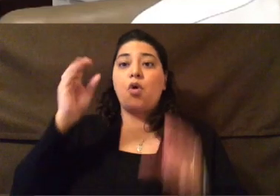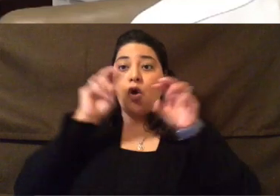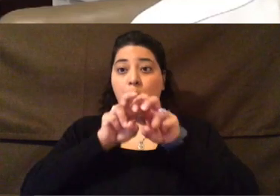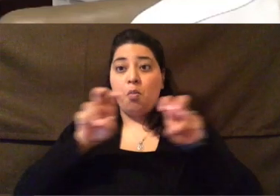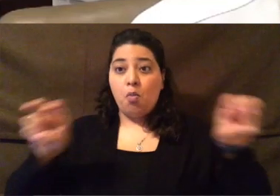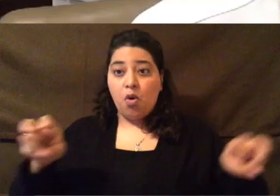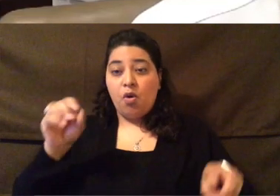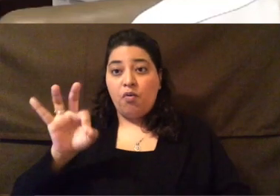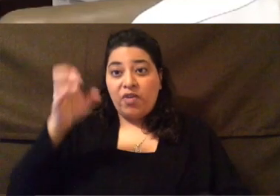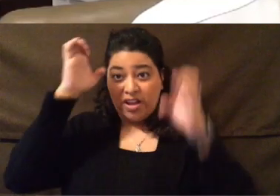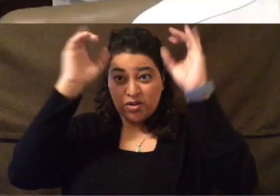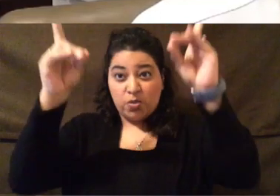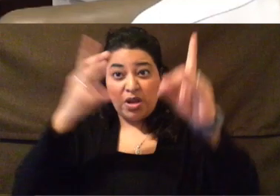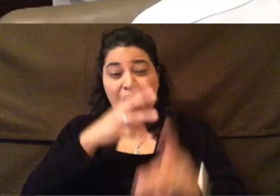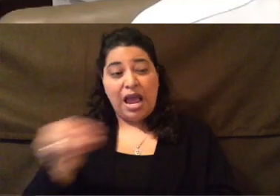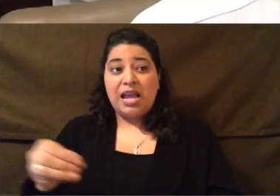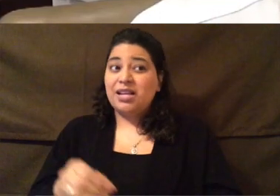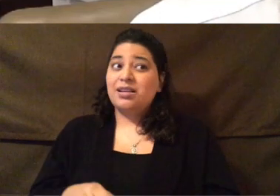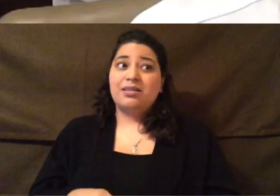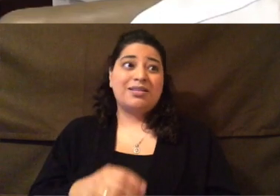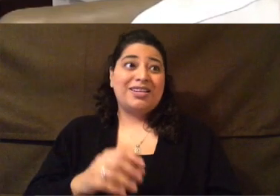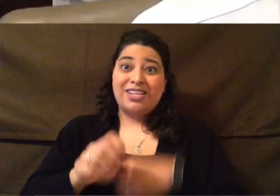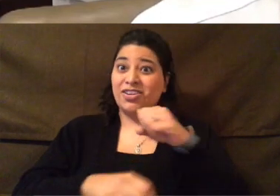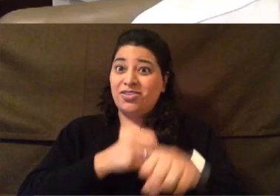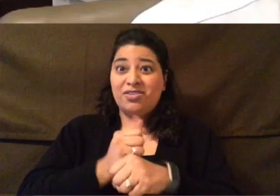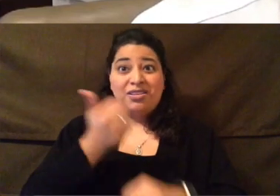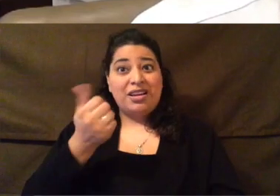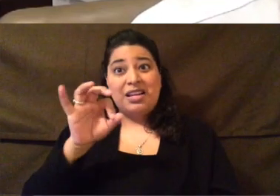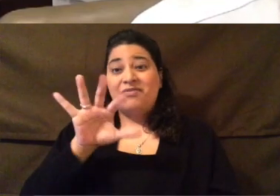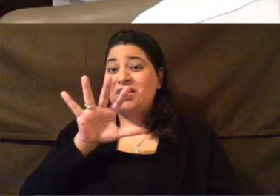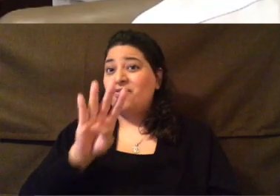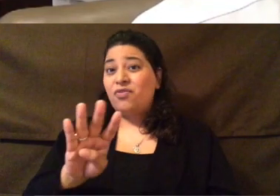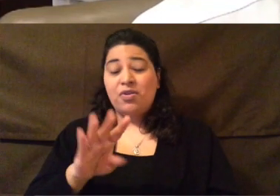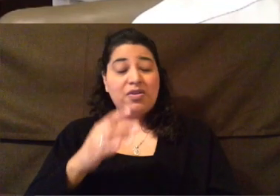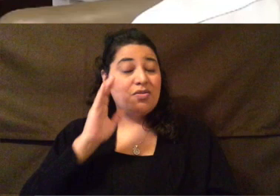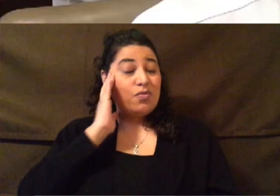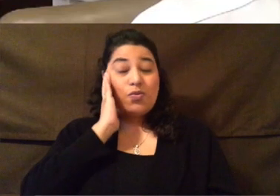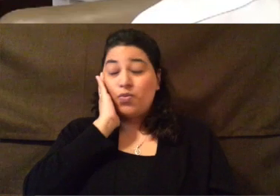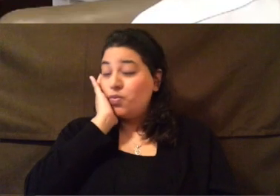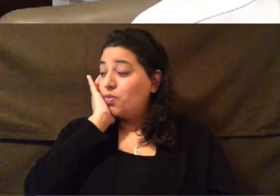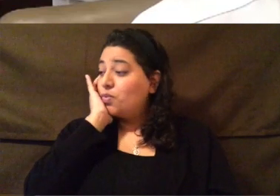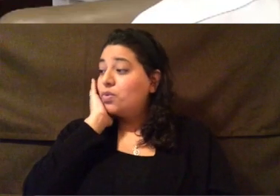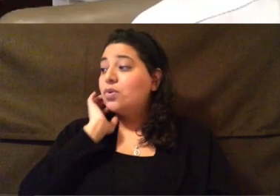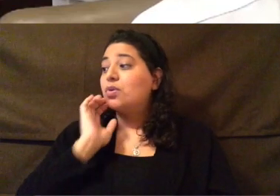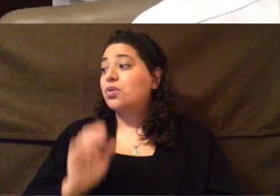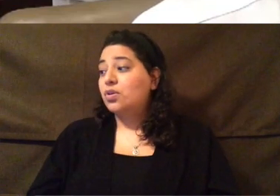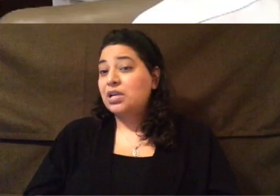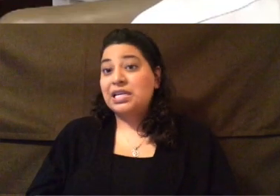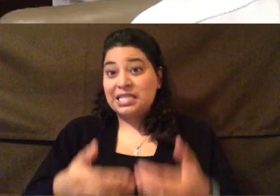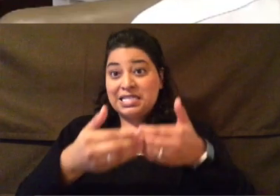Board of Education. And it held, 1954, that